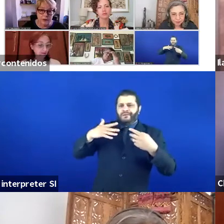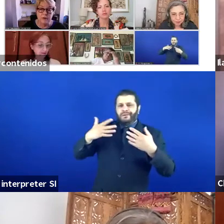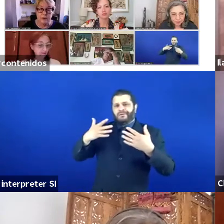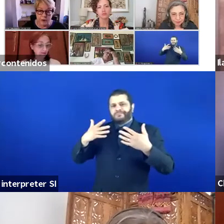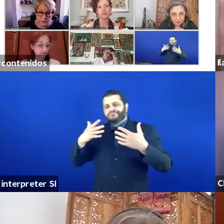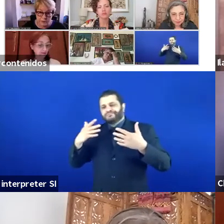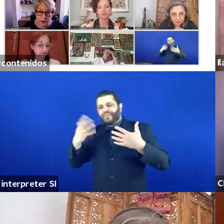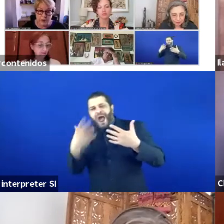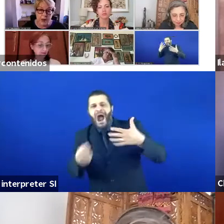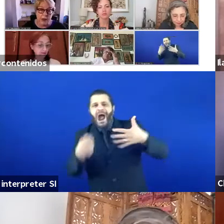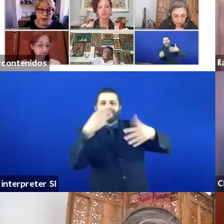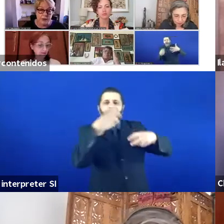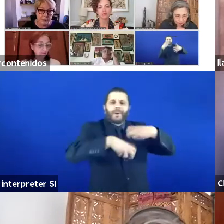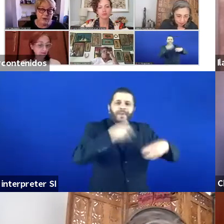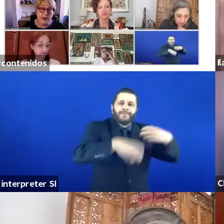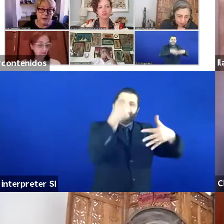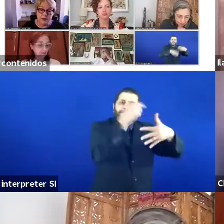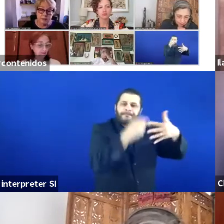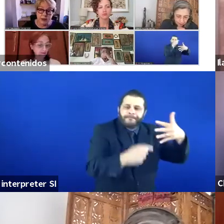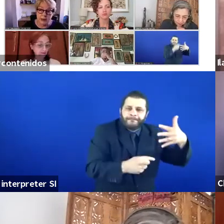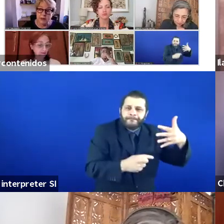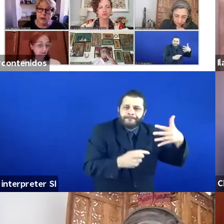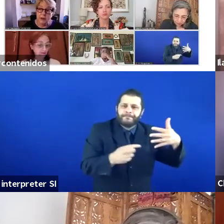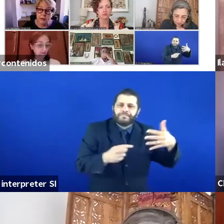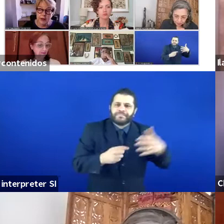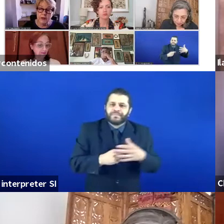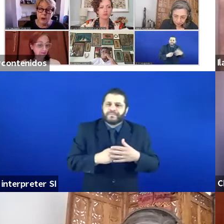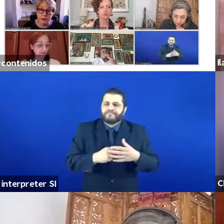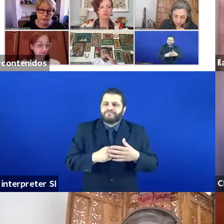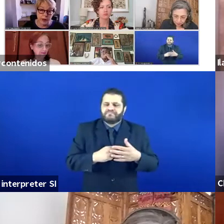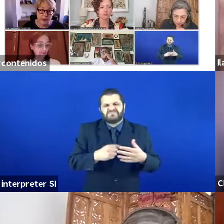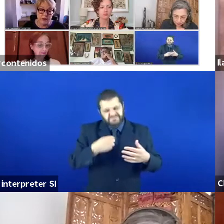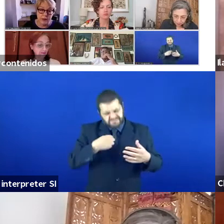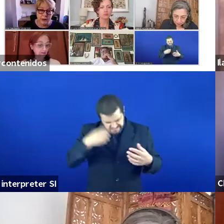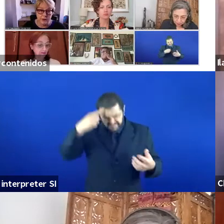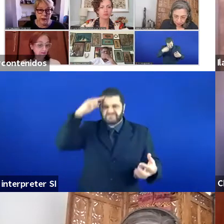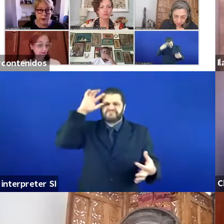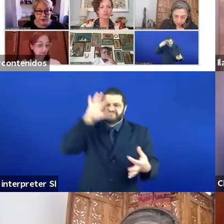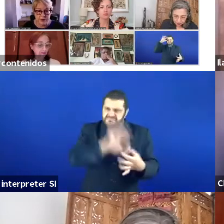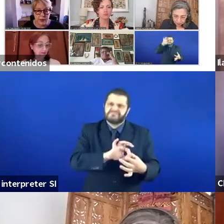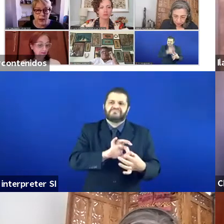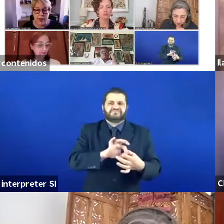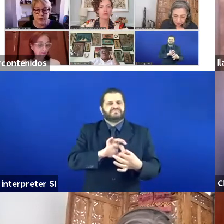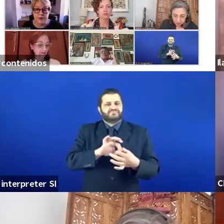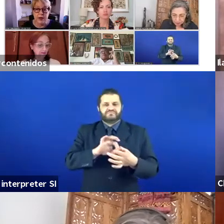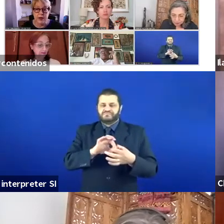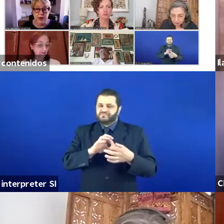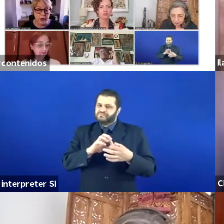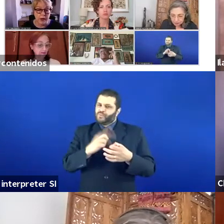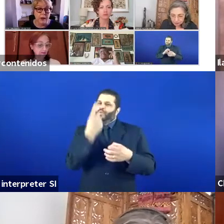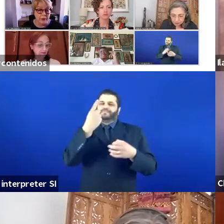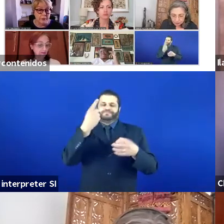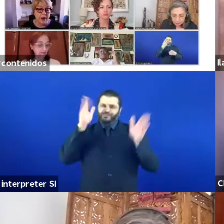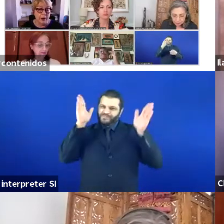and reproductive rights. I think precisely because these are the rights that are seen as taking